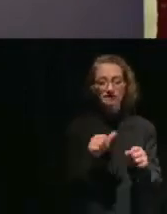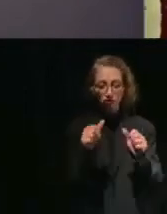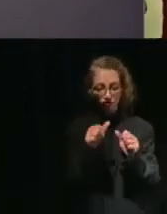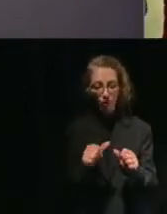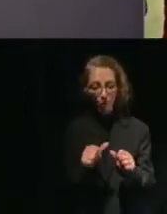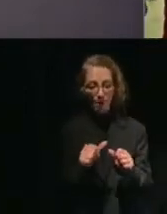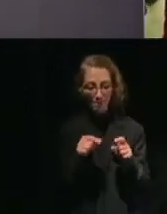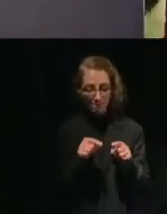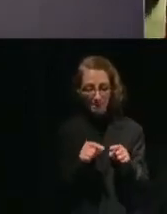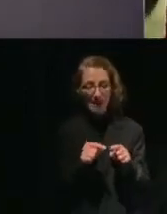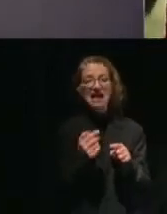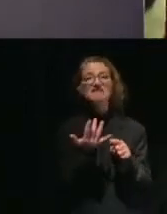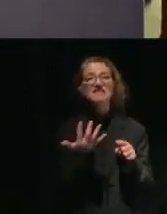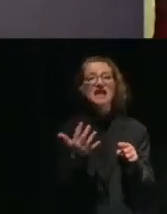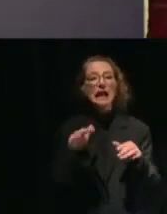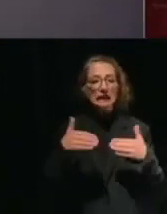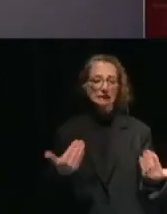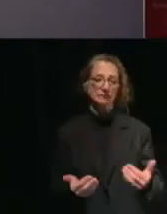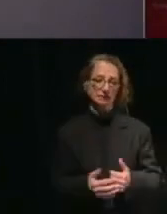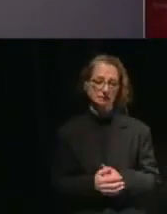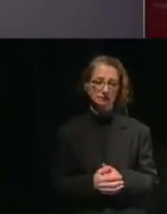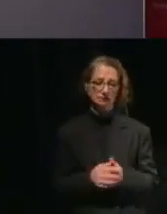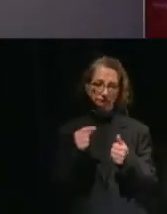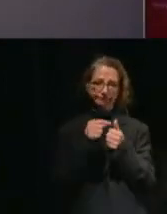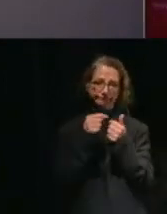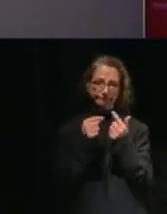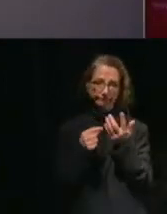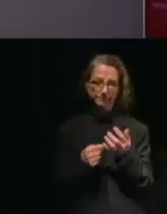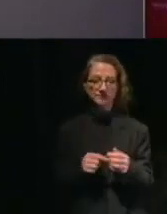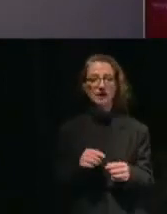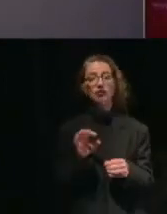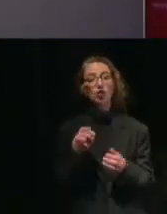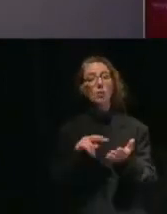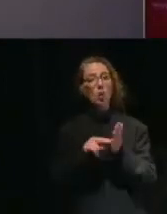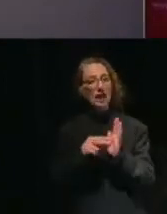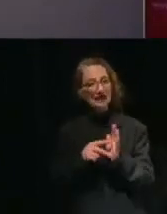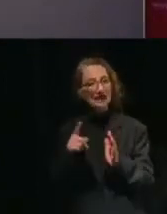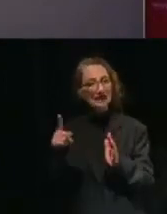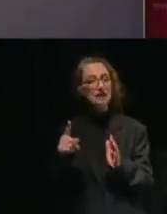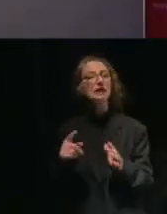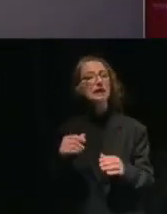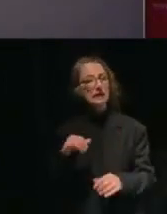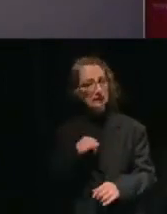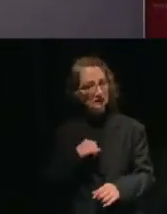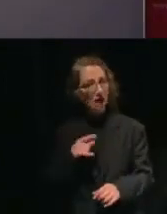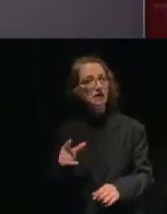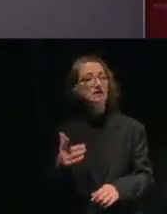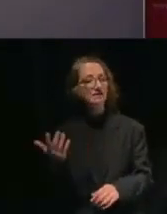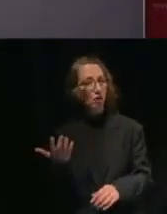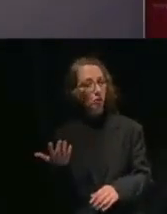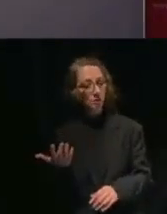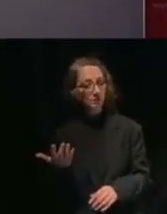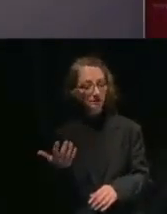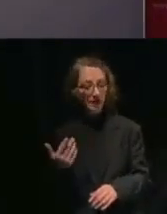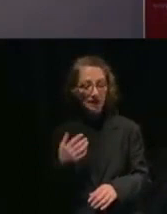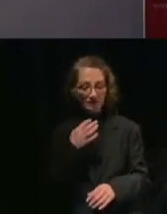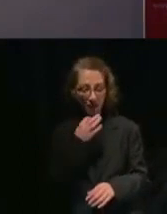is also very interesting for politics, because then they'll say, oh, do we need a new law? Do we need a new reform?